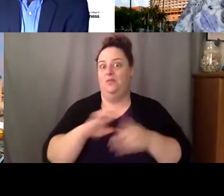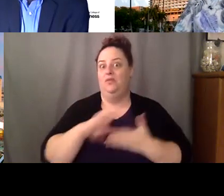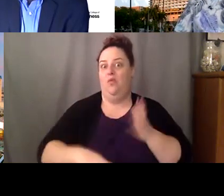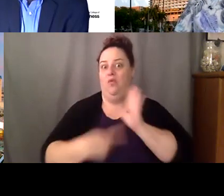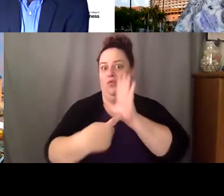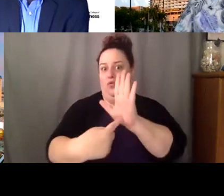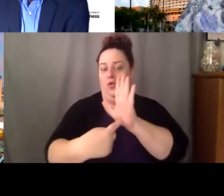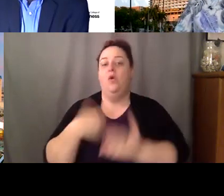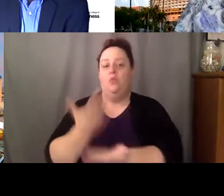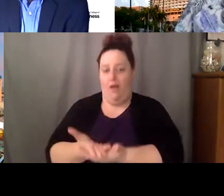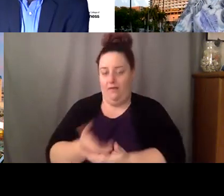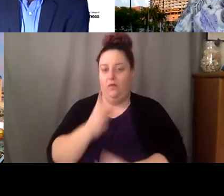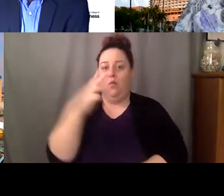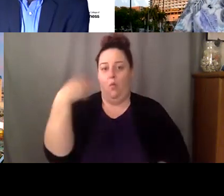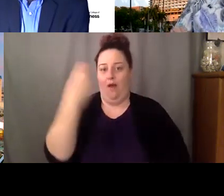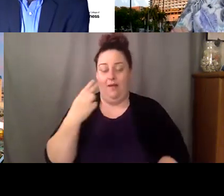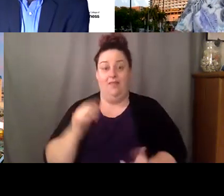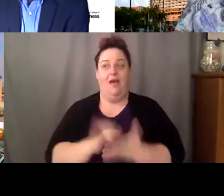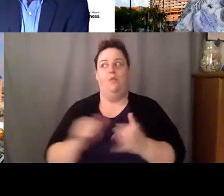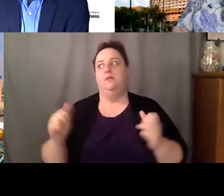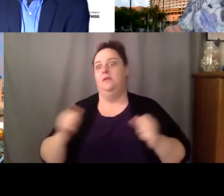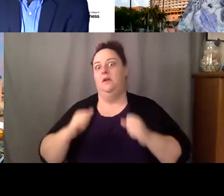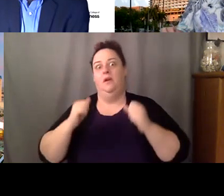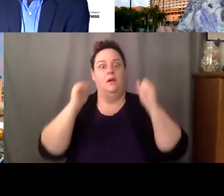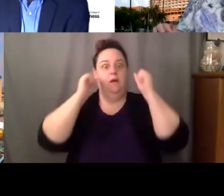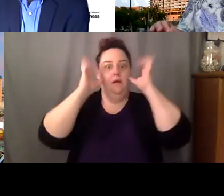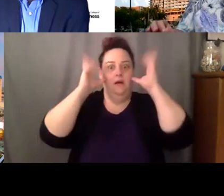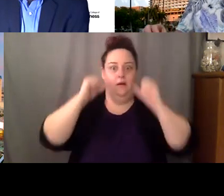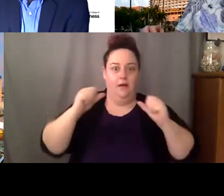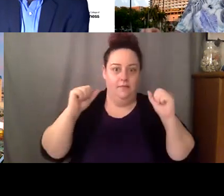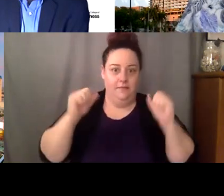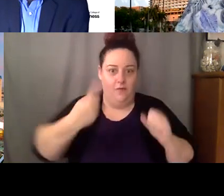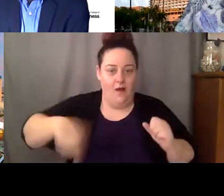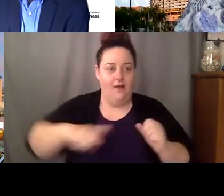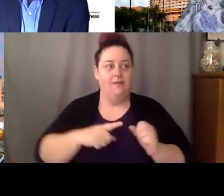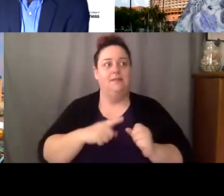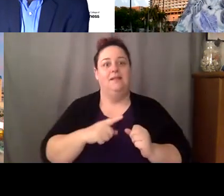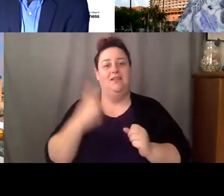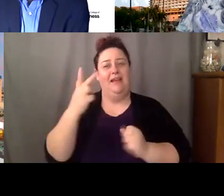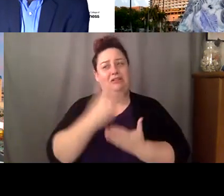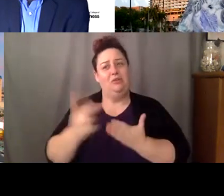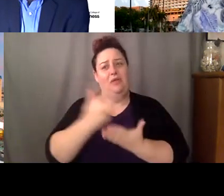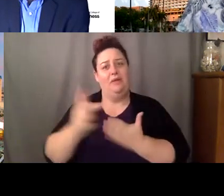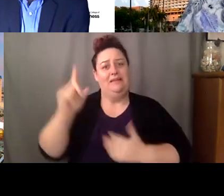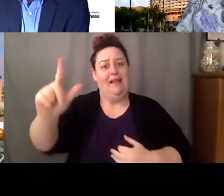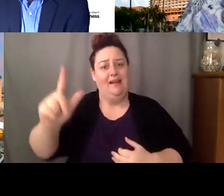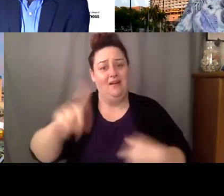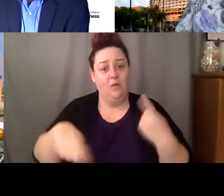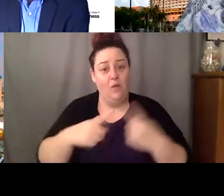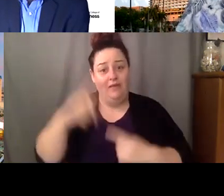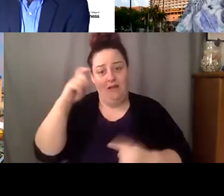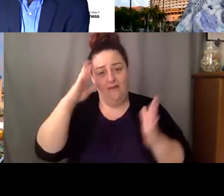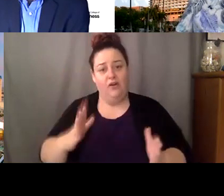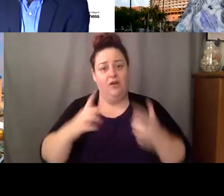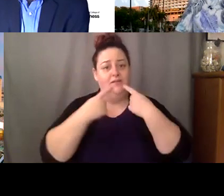that was tremendous for us. All the way up until a couple of weeks later when the governor put out